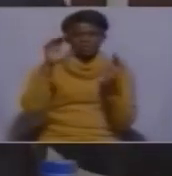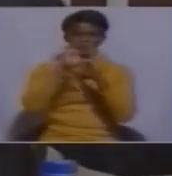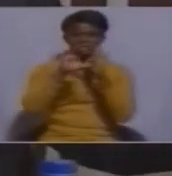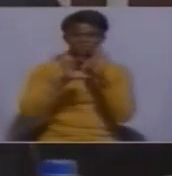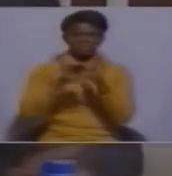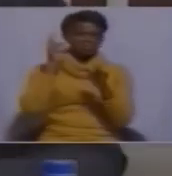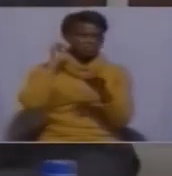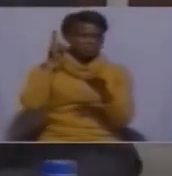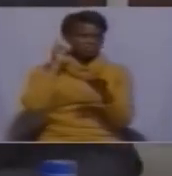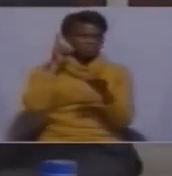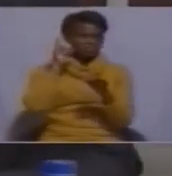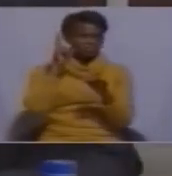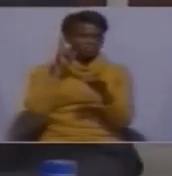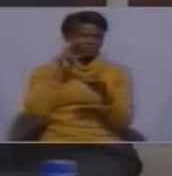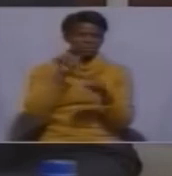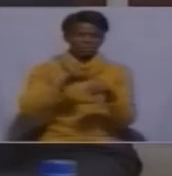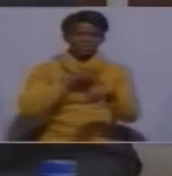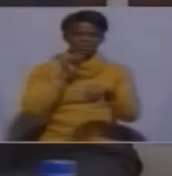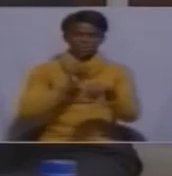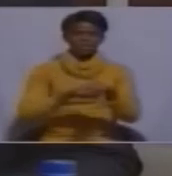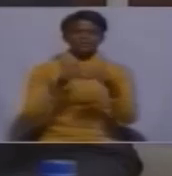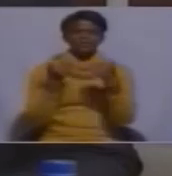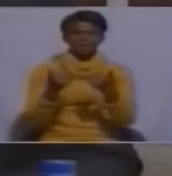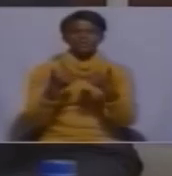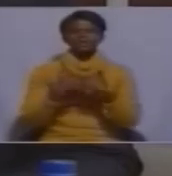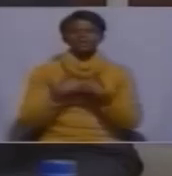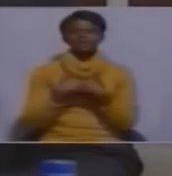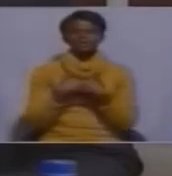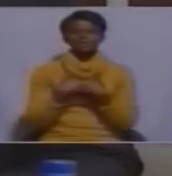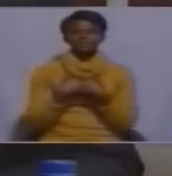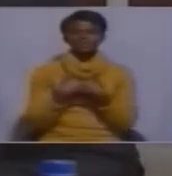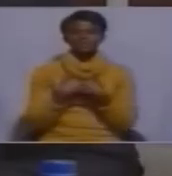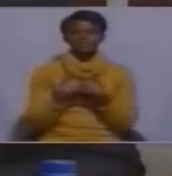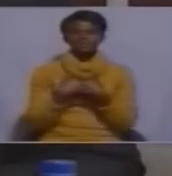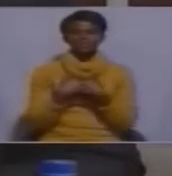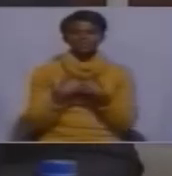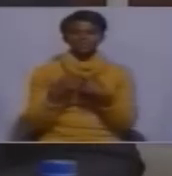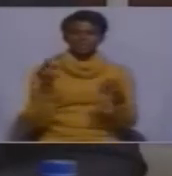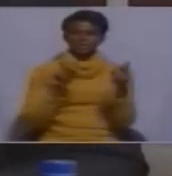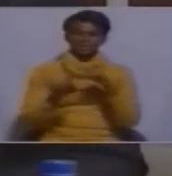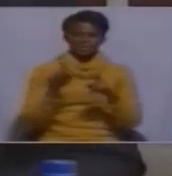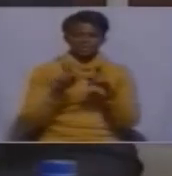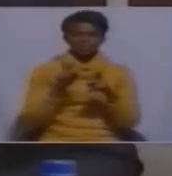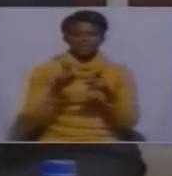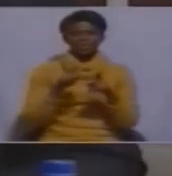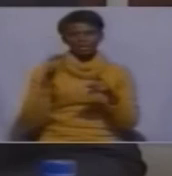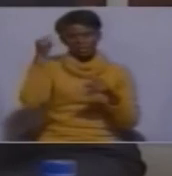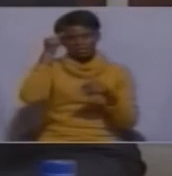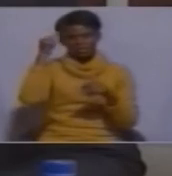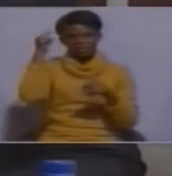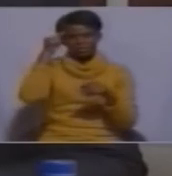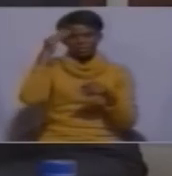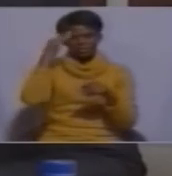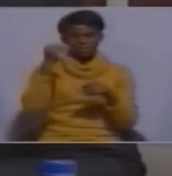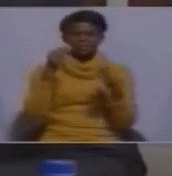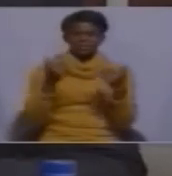history, for some time now there's been an element of criticisms to the successive governments where it was mentioned